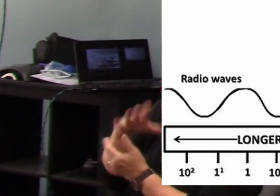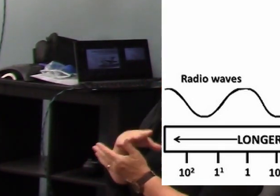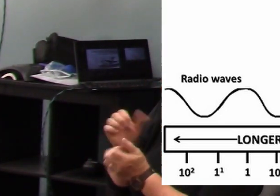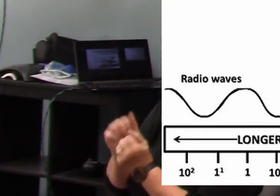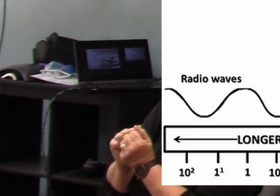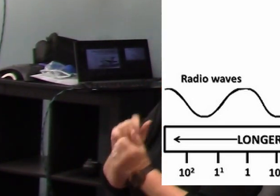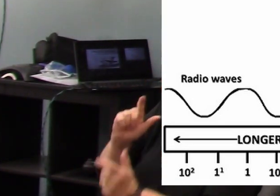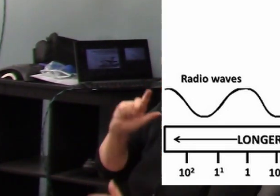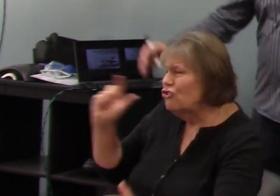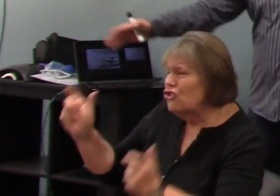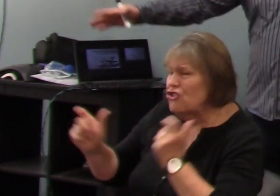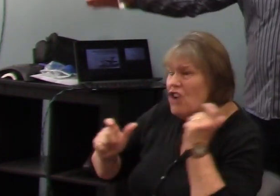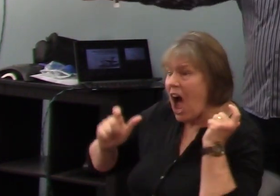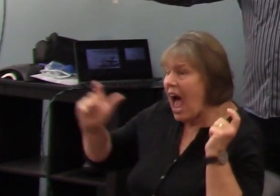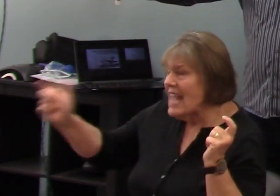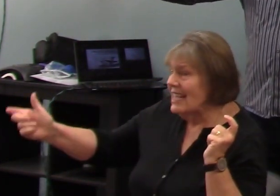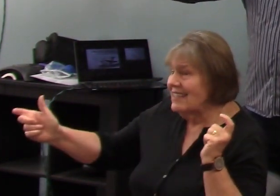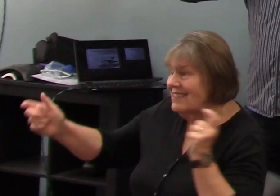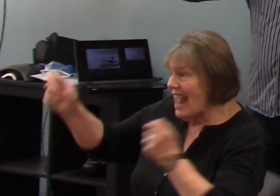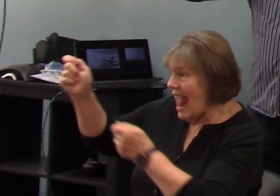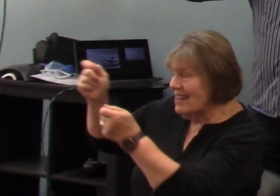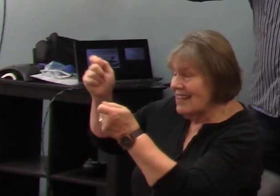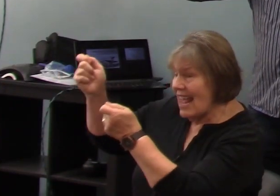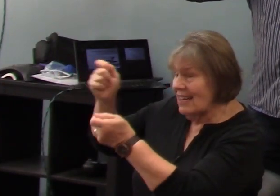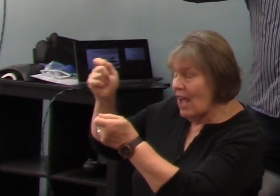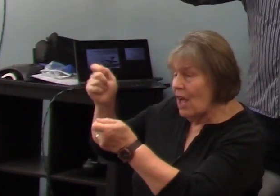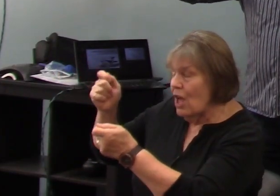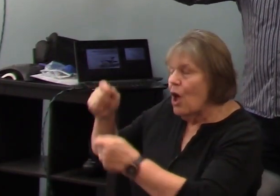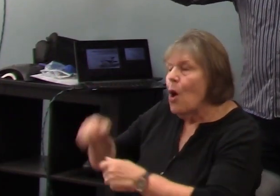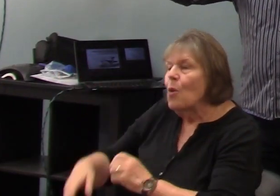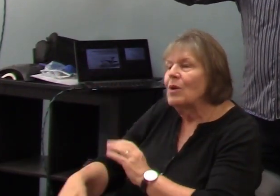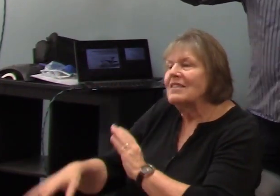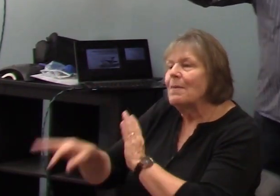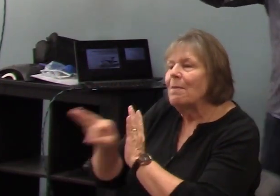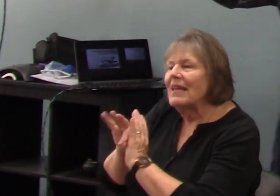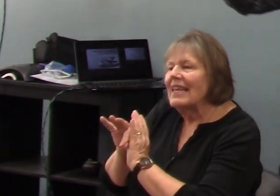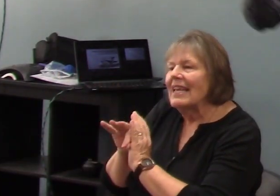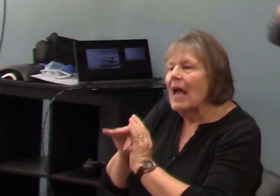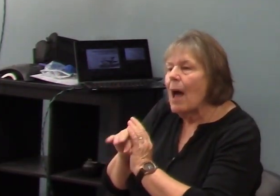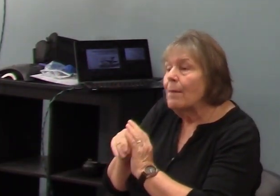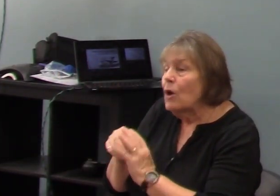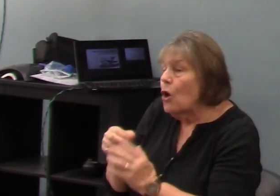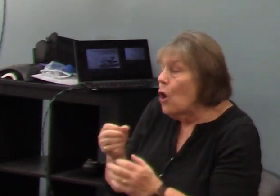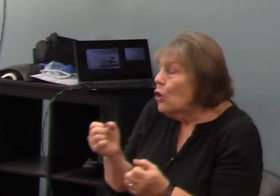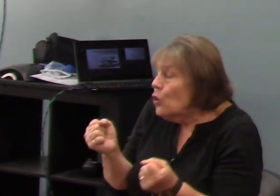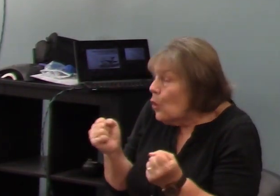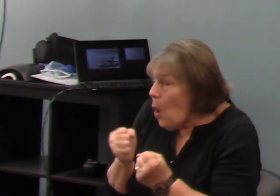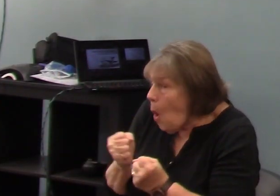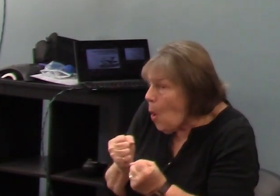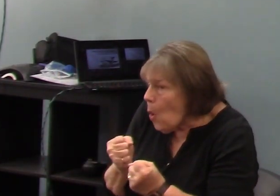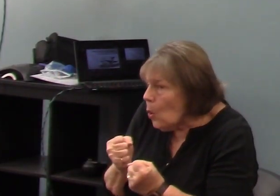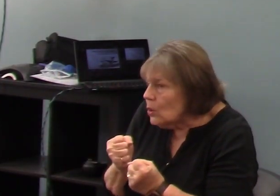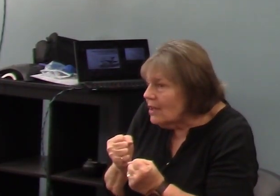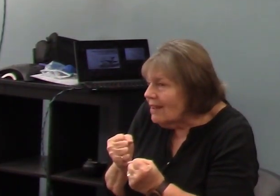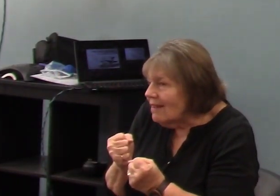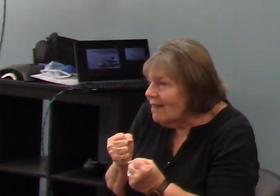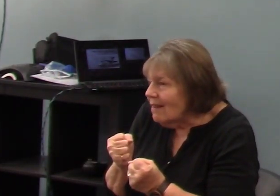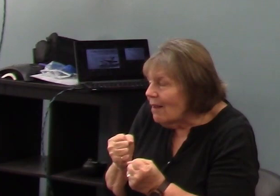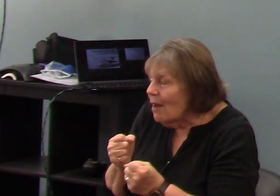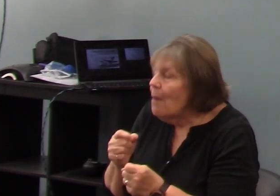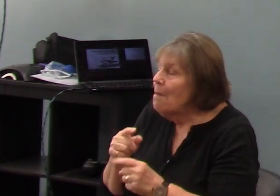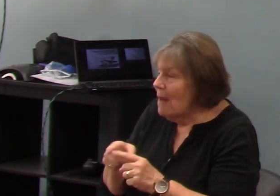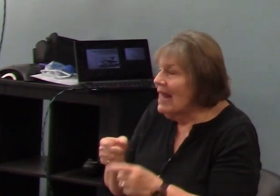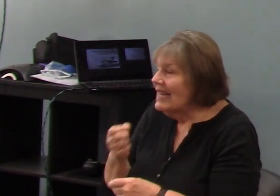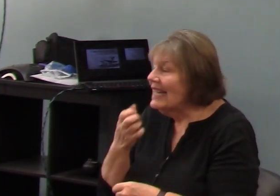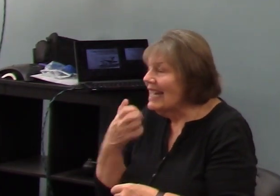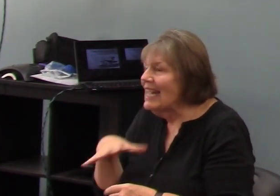was picking up these really, really cold, but a little bit of heat left over from the Big Bang. And just, again, it's